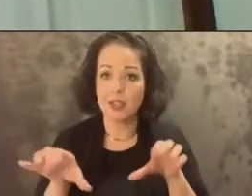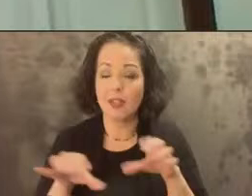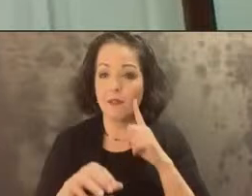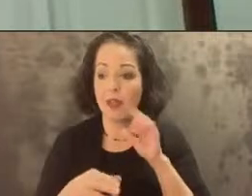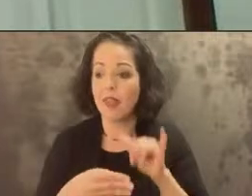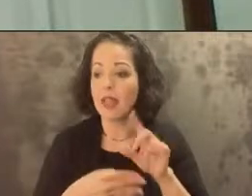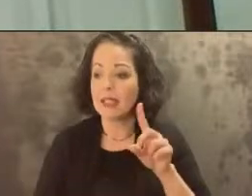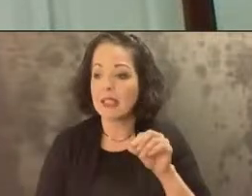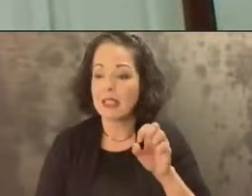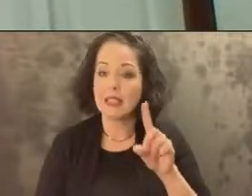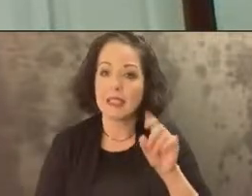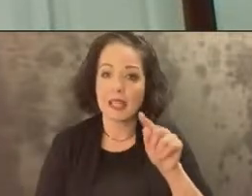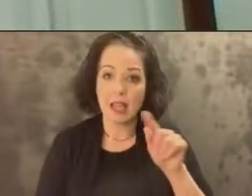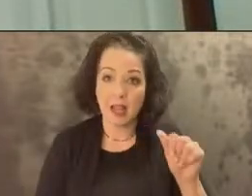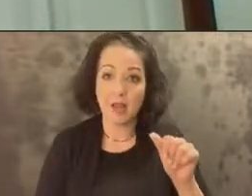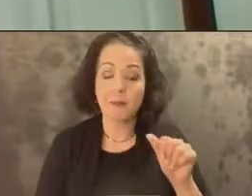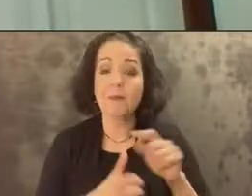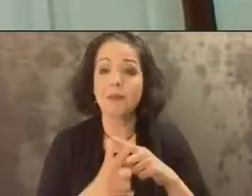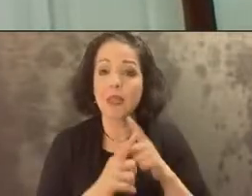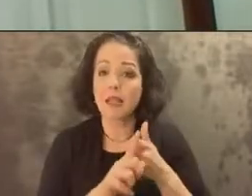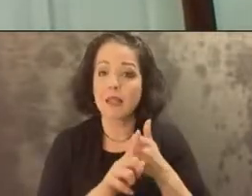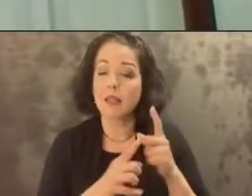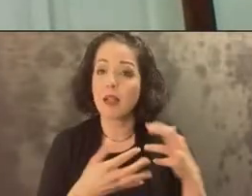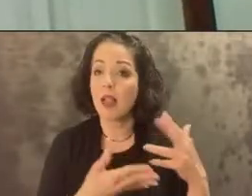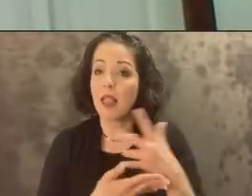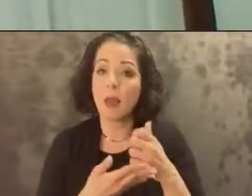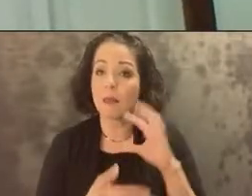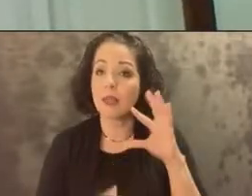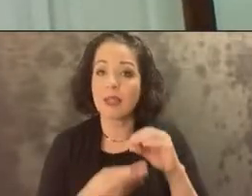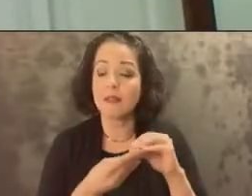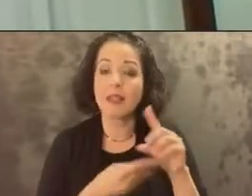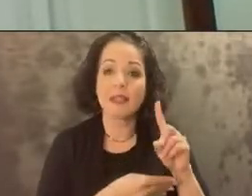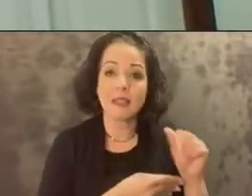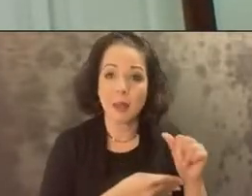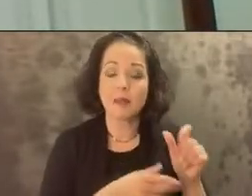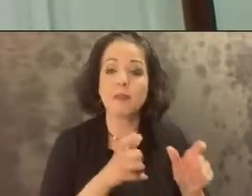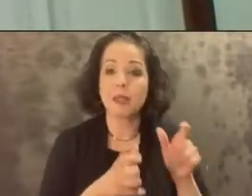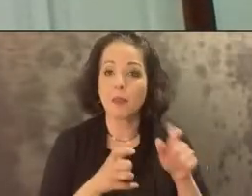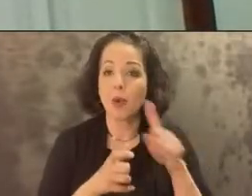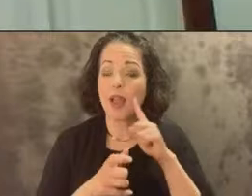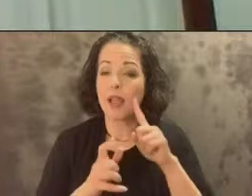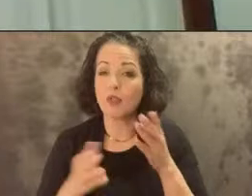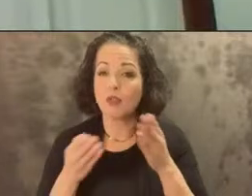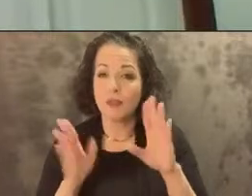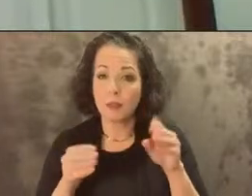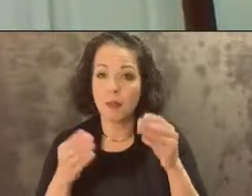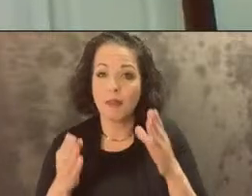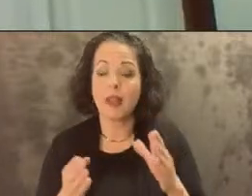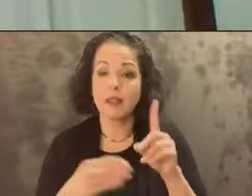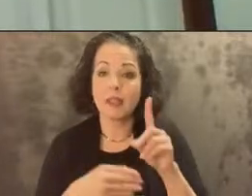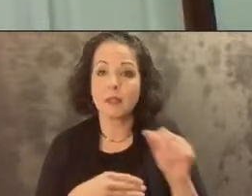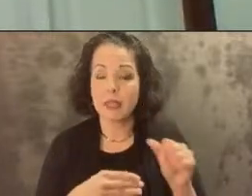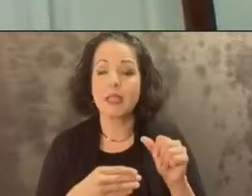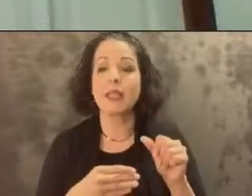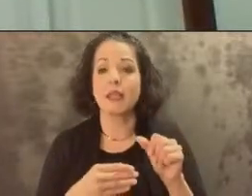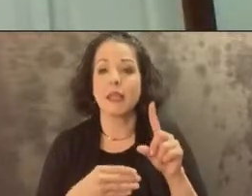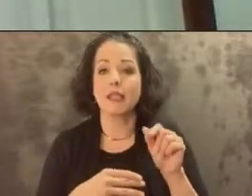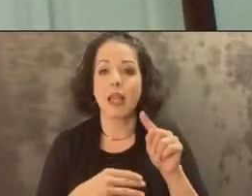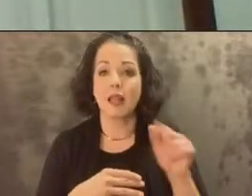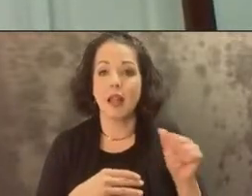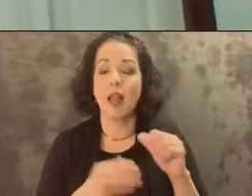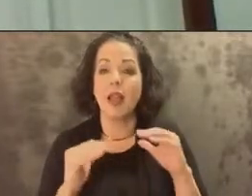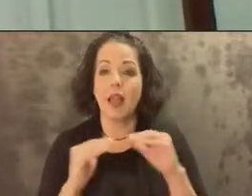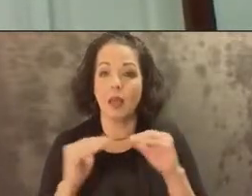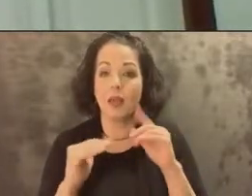DISDATA is a collaborative of advocates, researchers, disabled people, and service providers promoting disability data equity. DISDATA formed